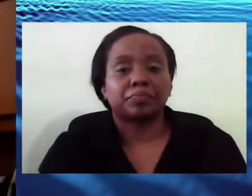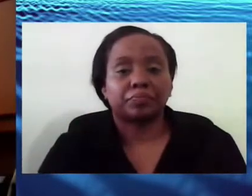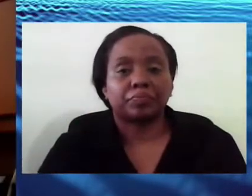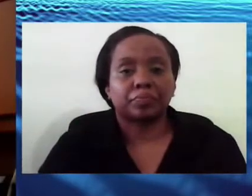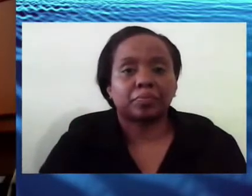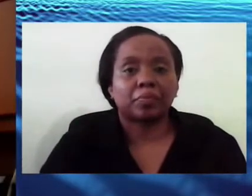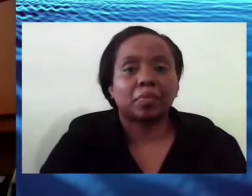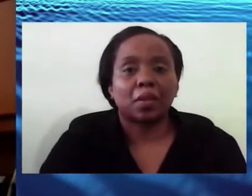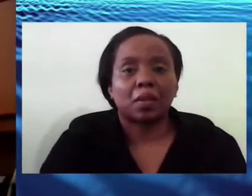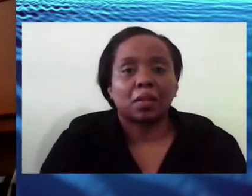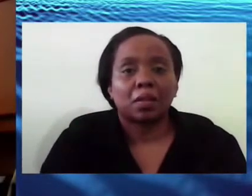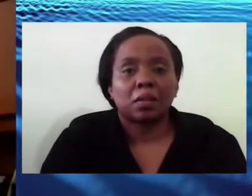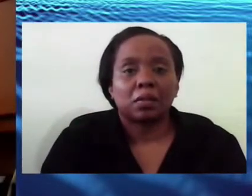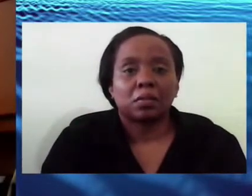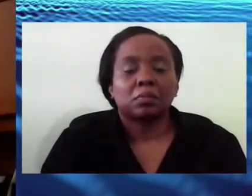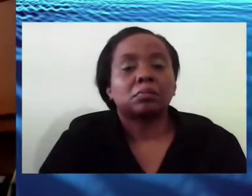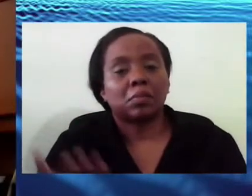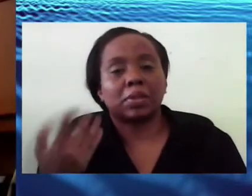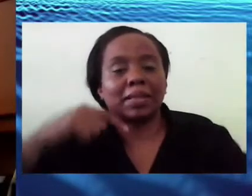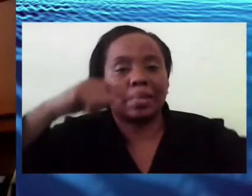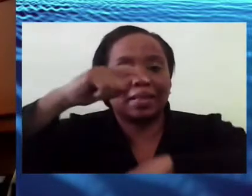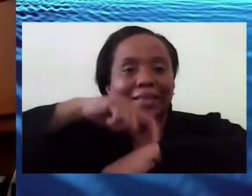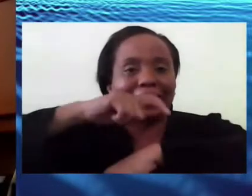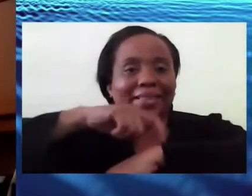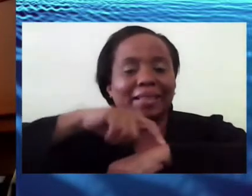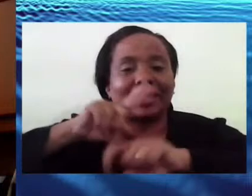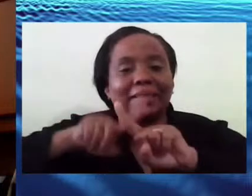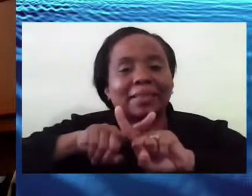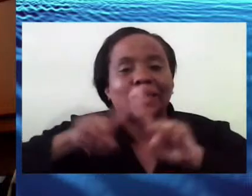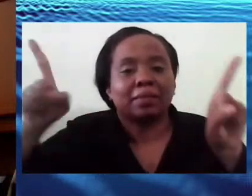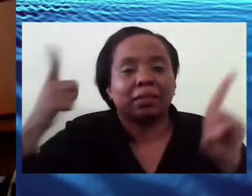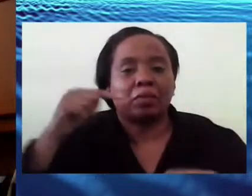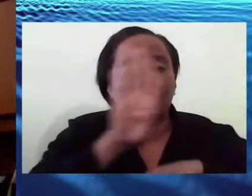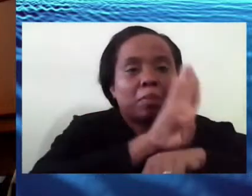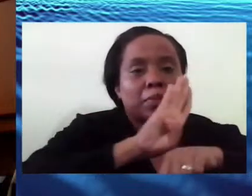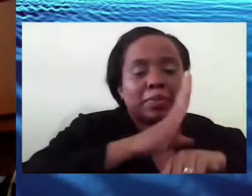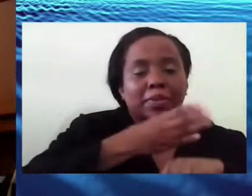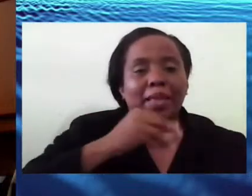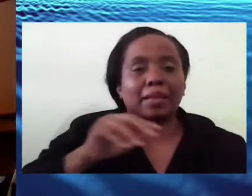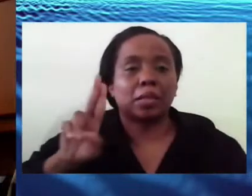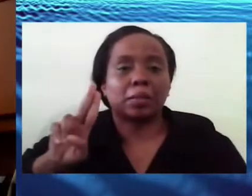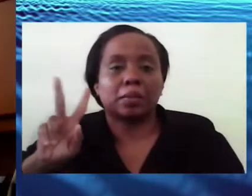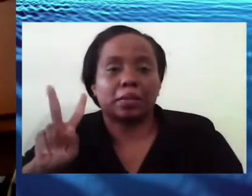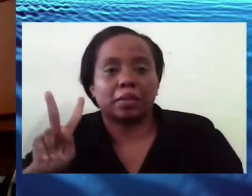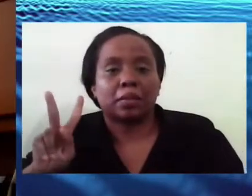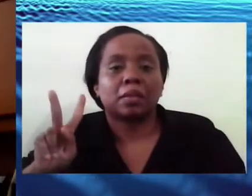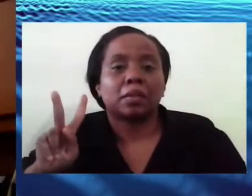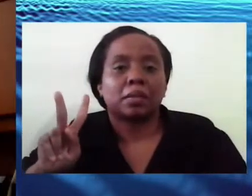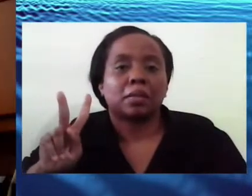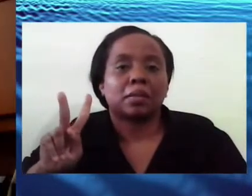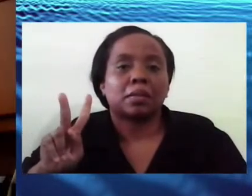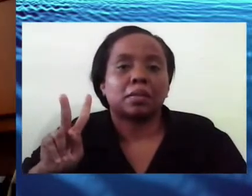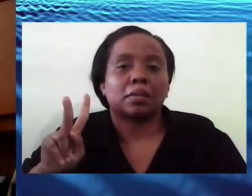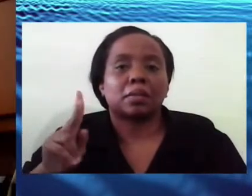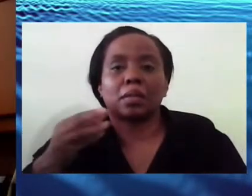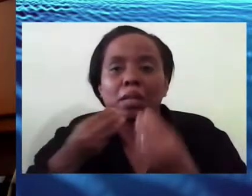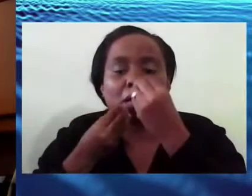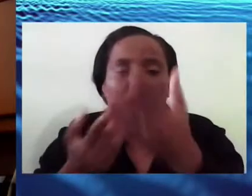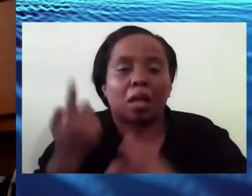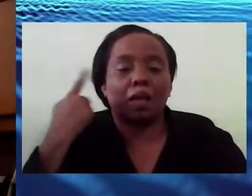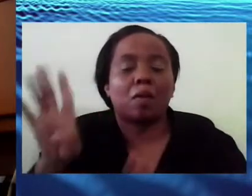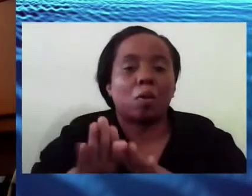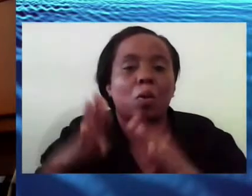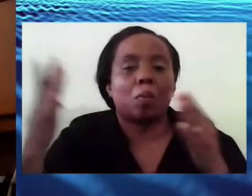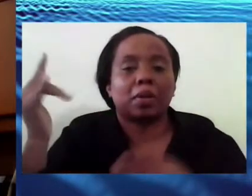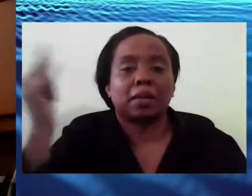would know, there's a significant time difference between Barbados and the UK. The original NOTAM that went out for the reopening of the airport was